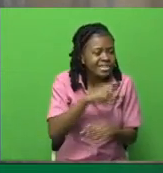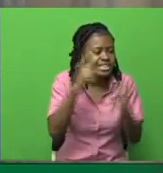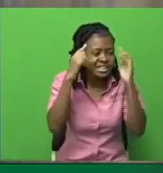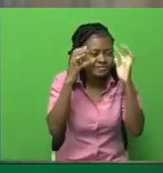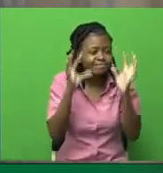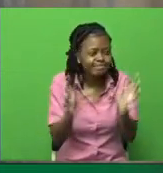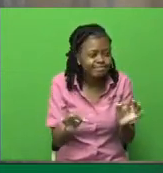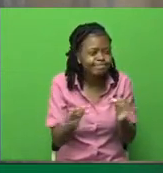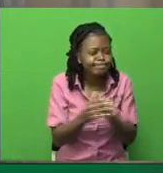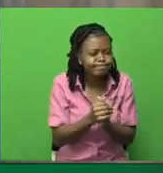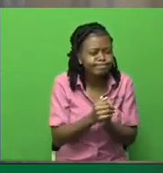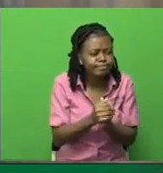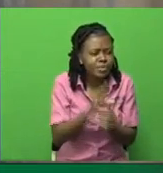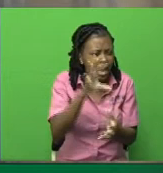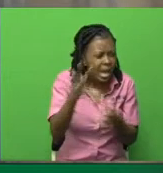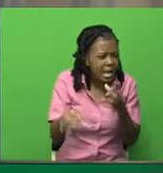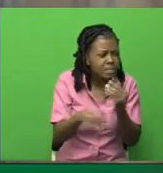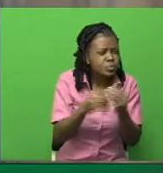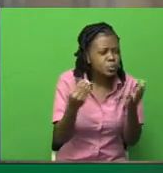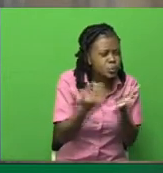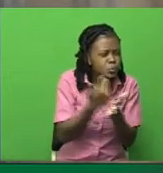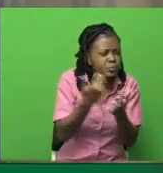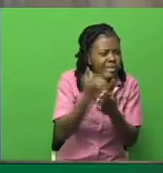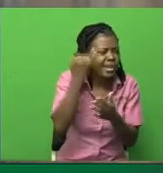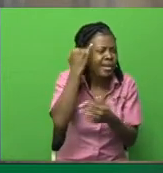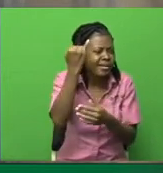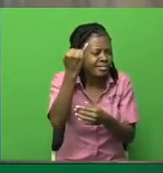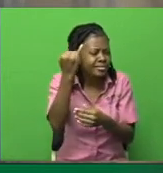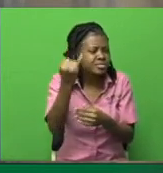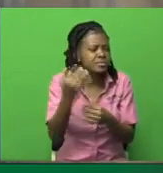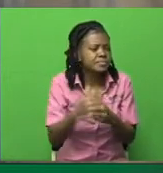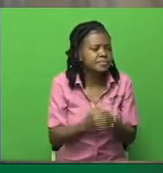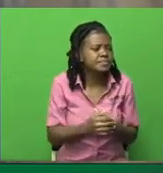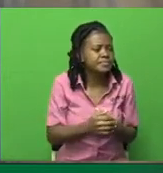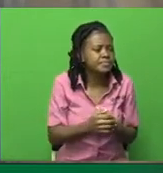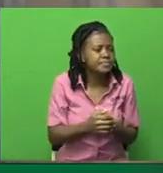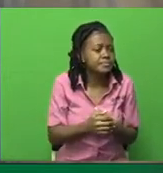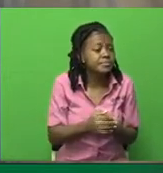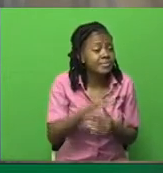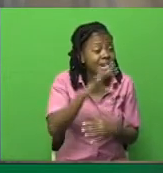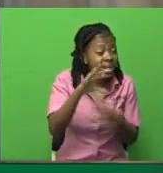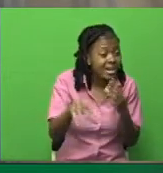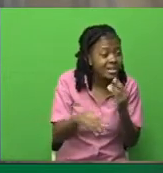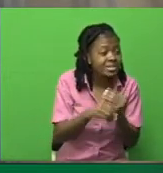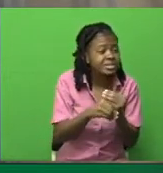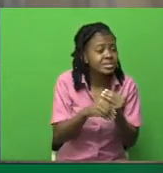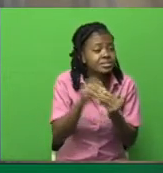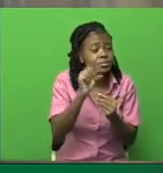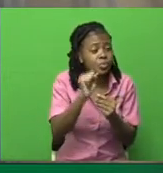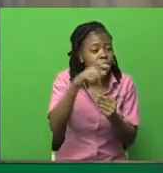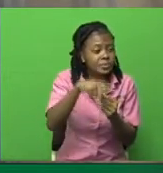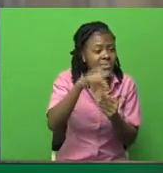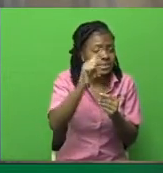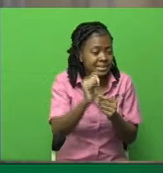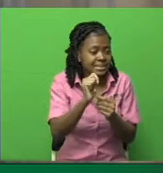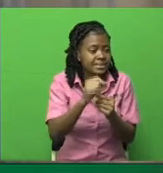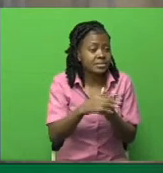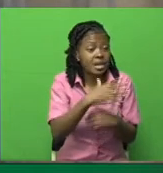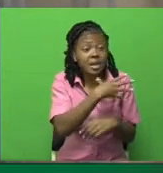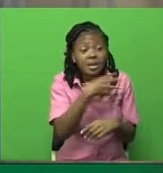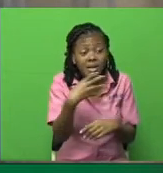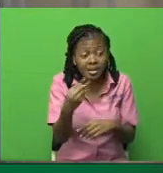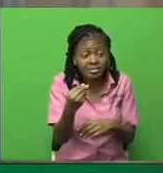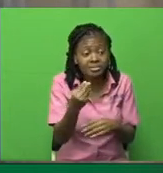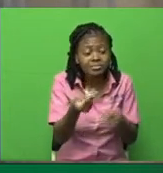including harmonizing SPD supplemental petroleum tax increase in cost recovery levers for deep